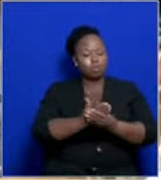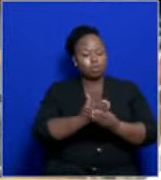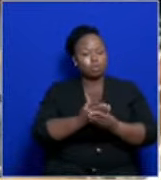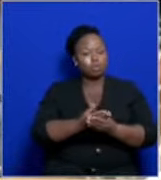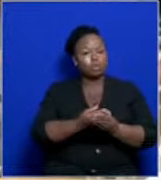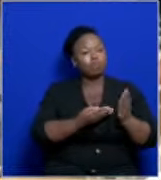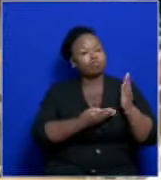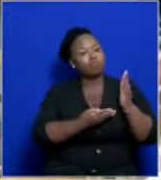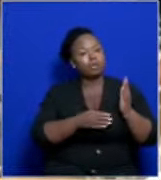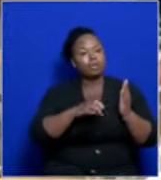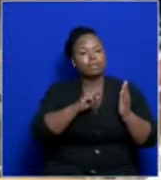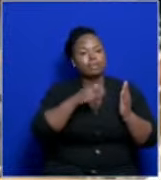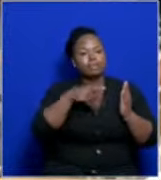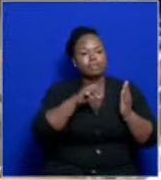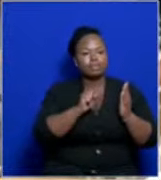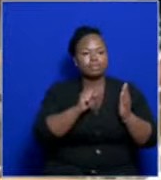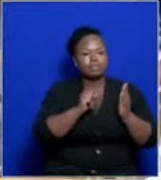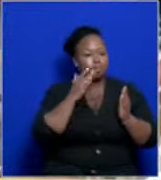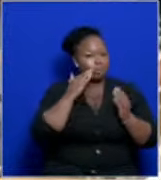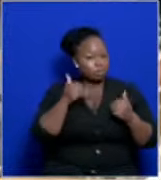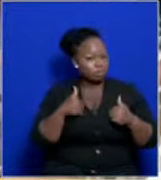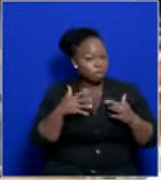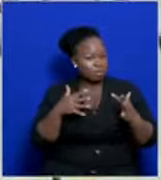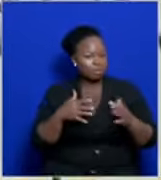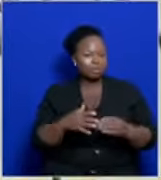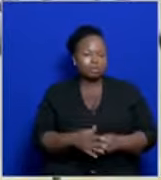the initial stage.